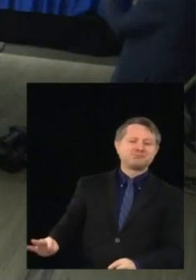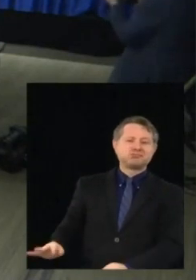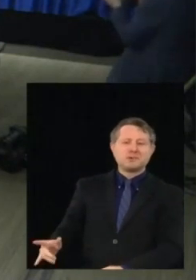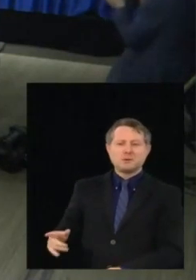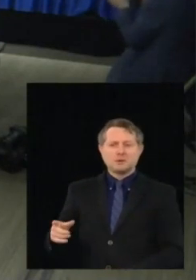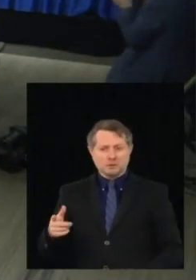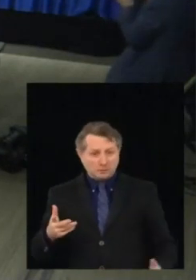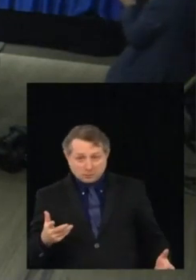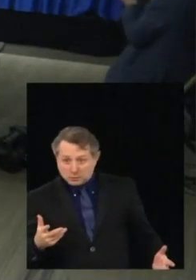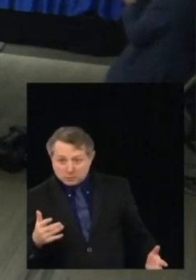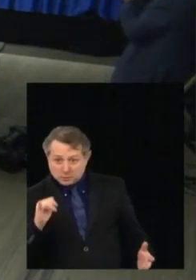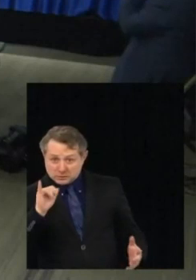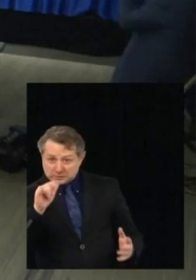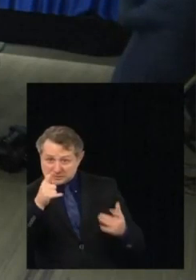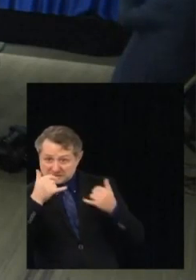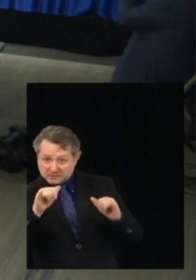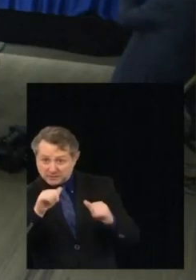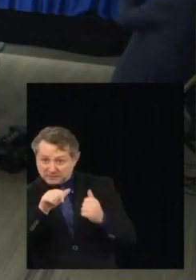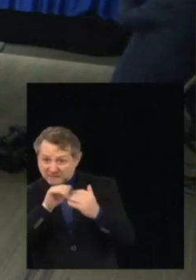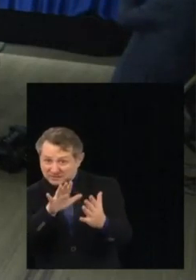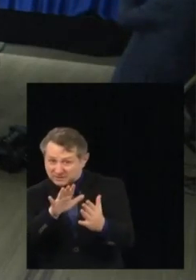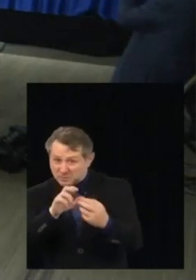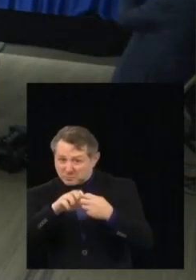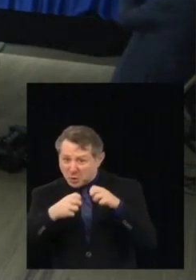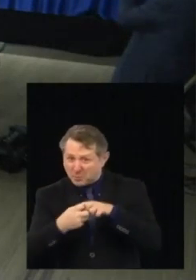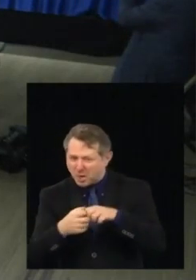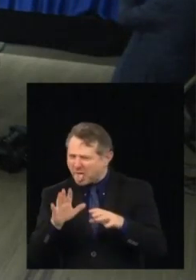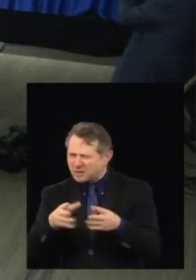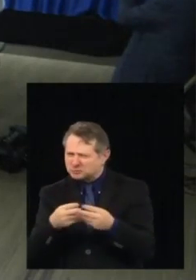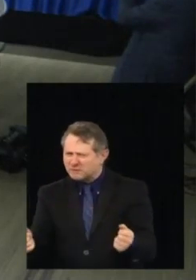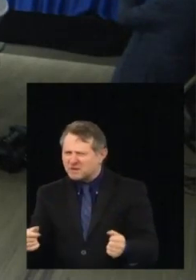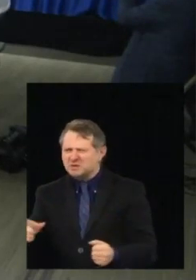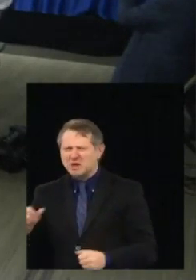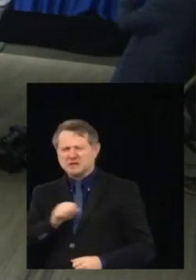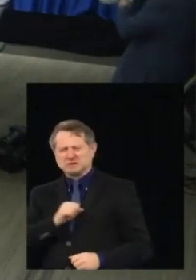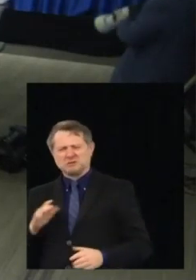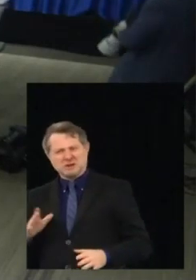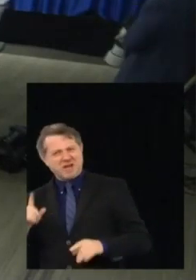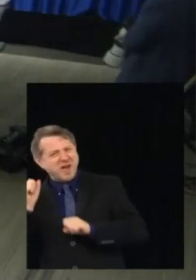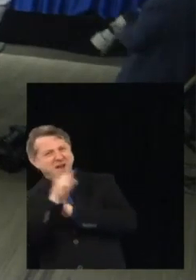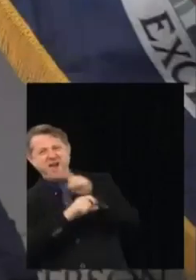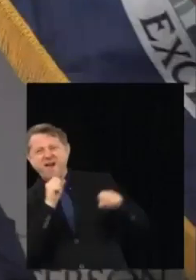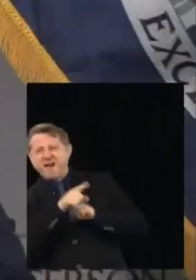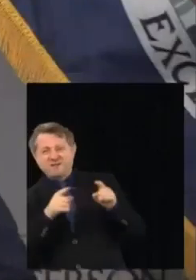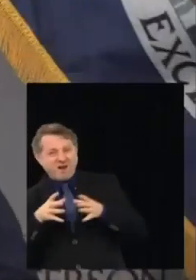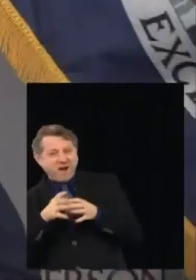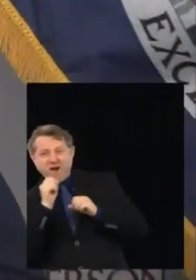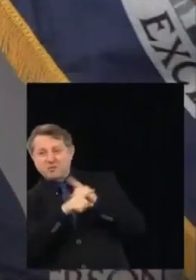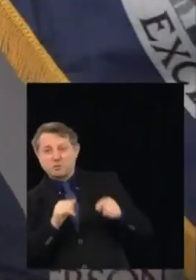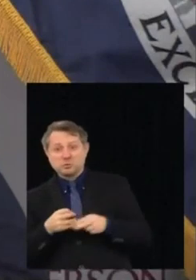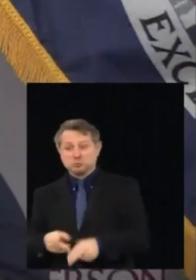still? And to the senators that are asking questions for their constituents, are they cheap politicians?